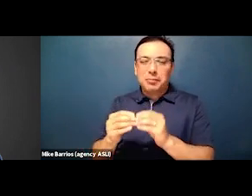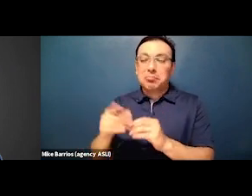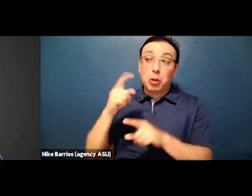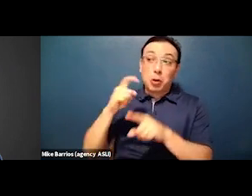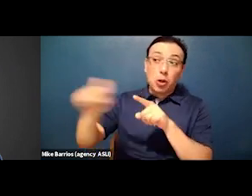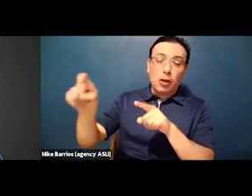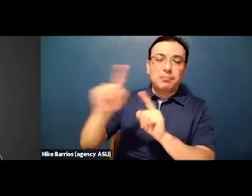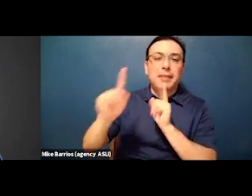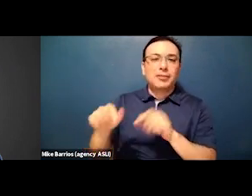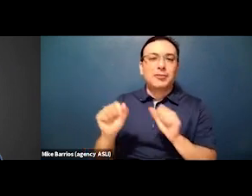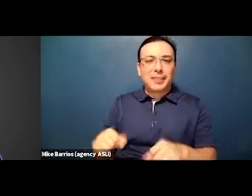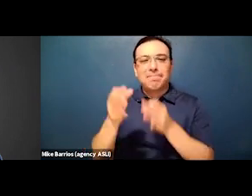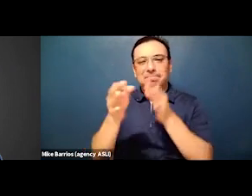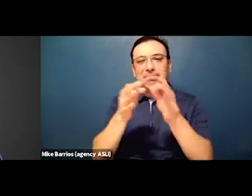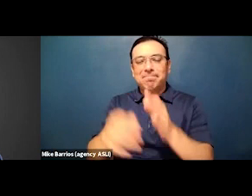Thank you.